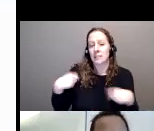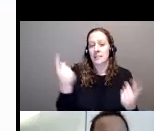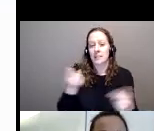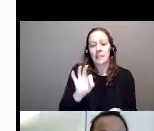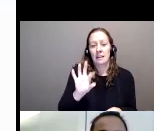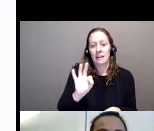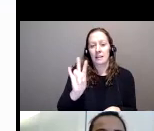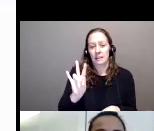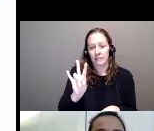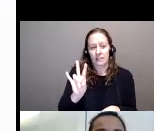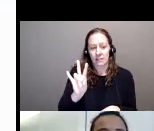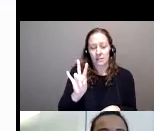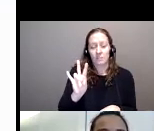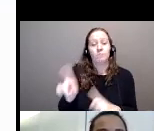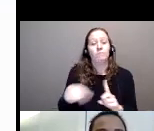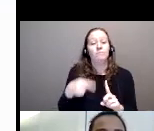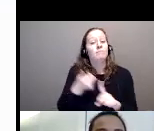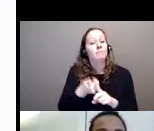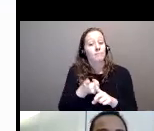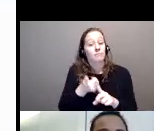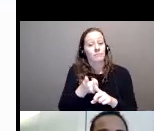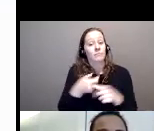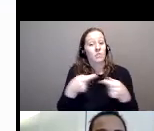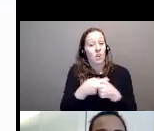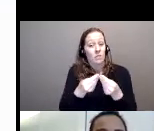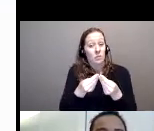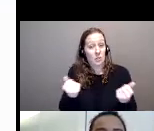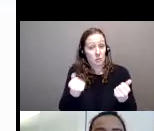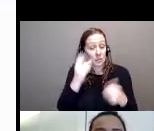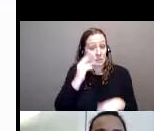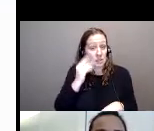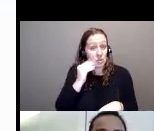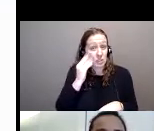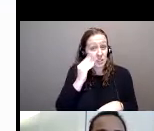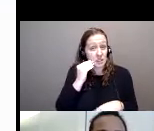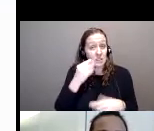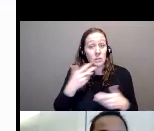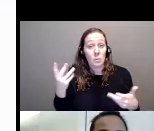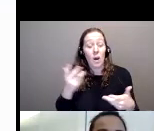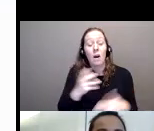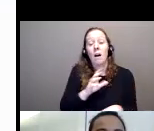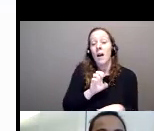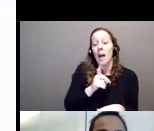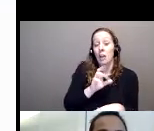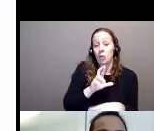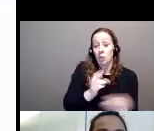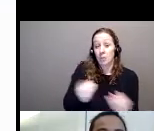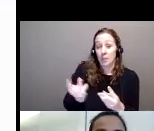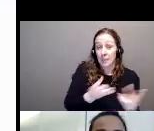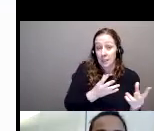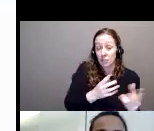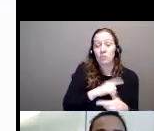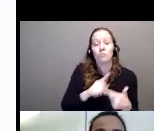1997. Julie has conflict resolution experience ranging from elder mediation,